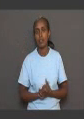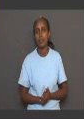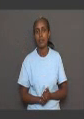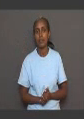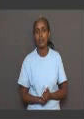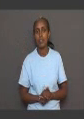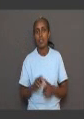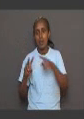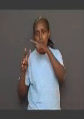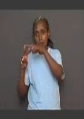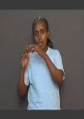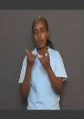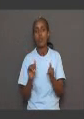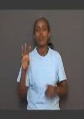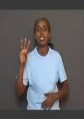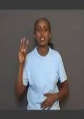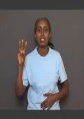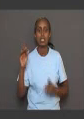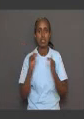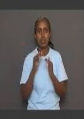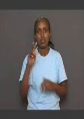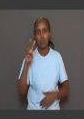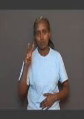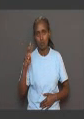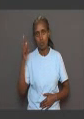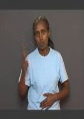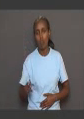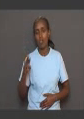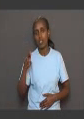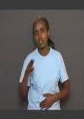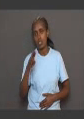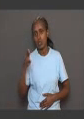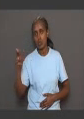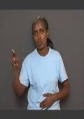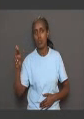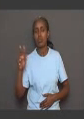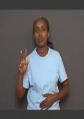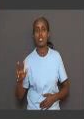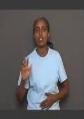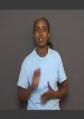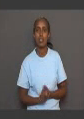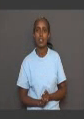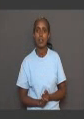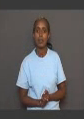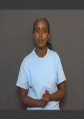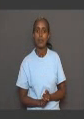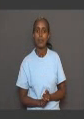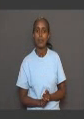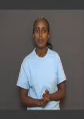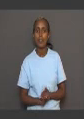1. Of pi over 6 is 2 over the square root of